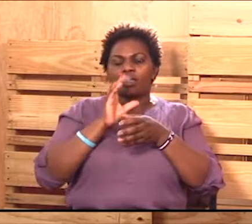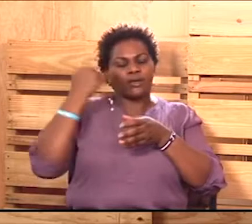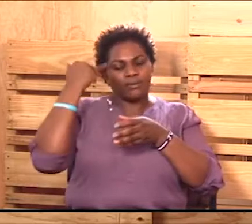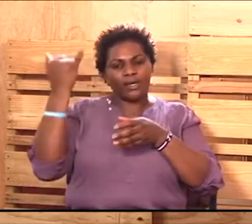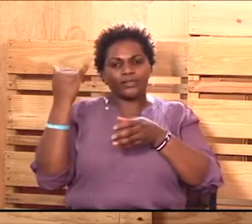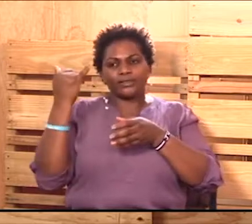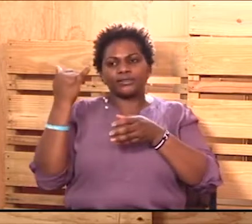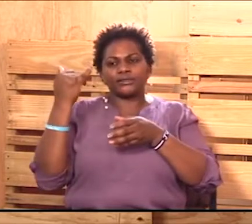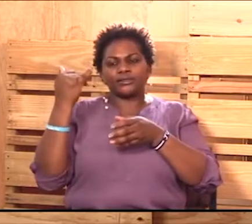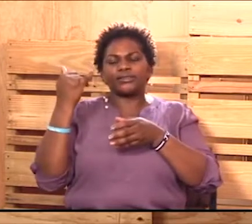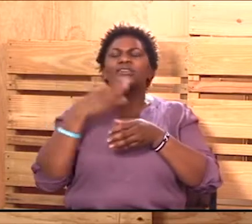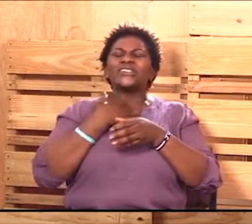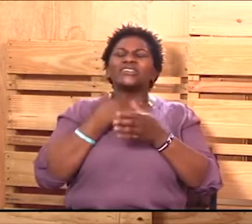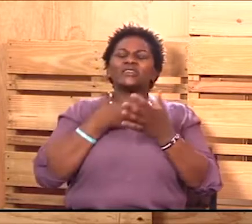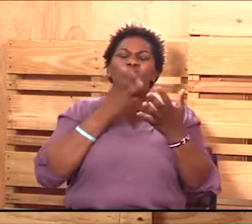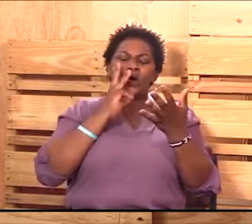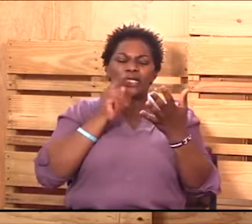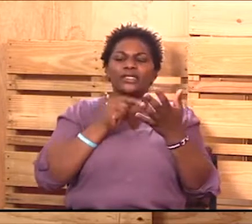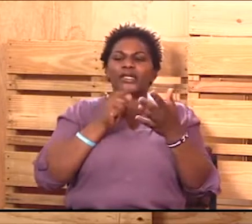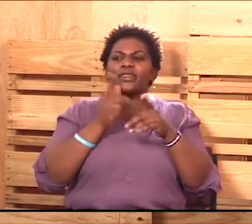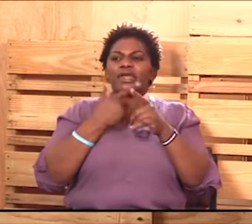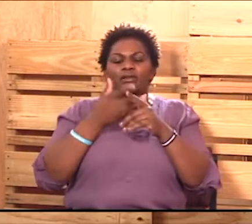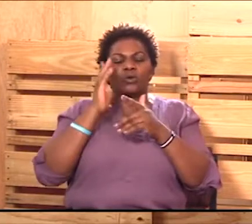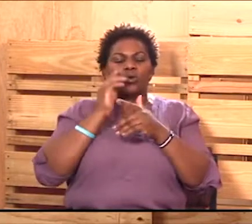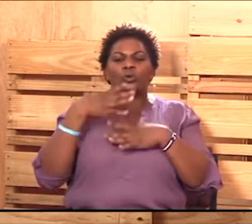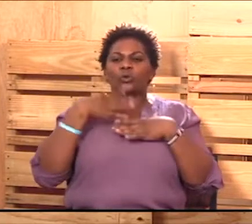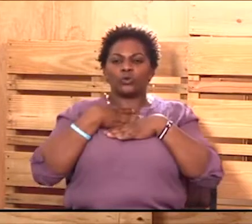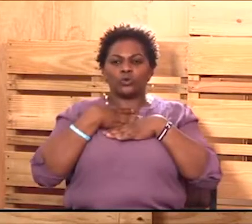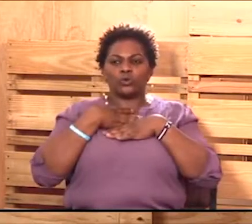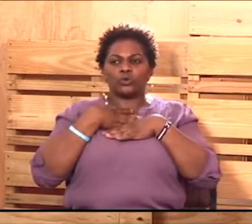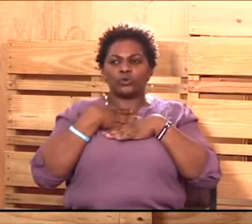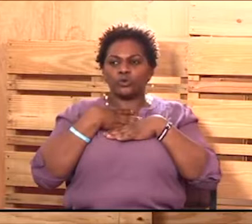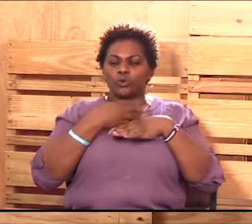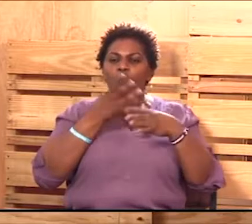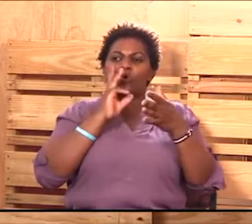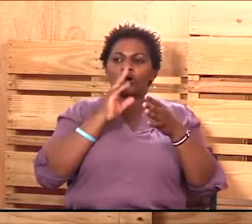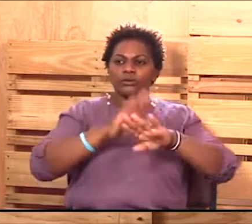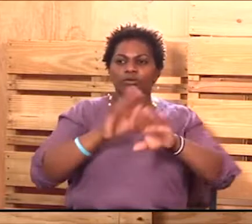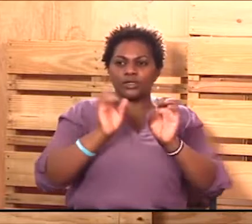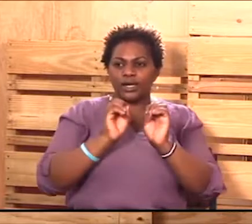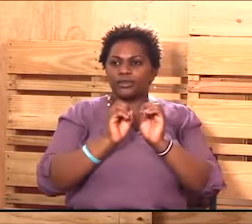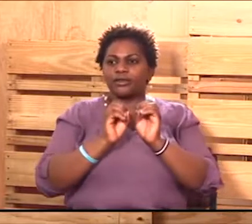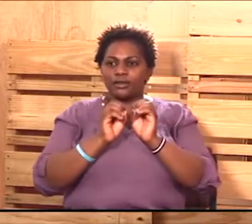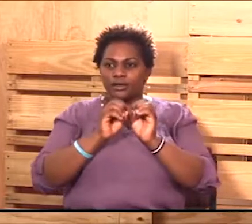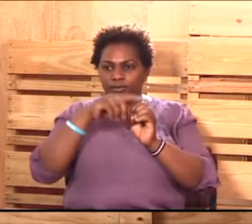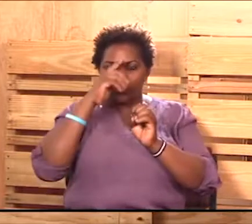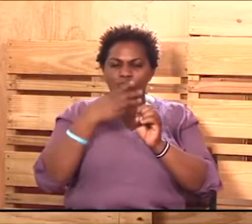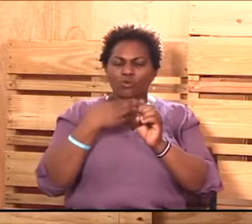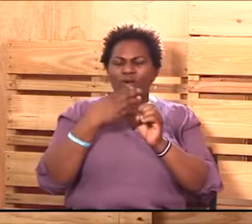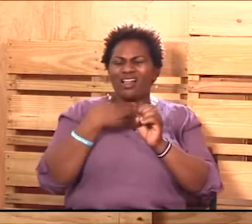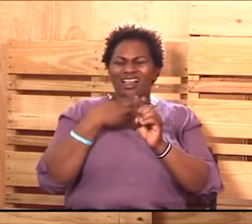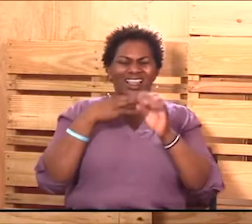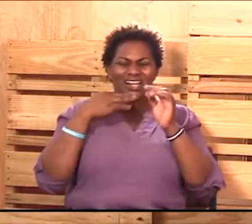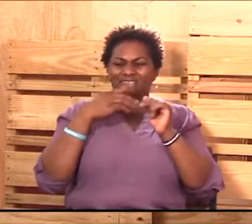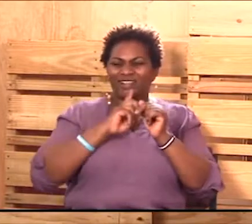frustration that comes. You are longing for this water, and then you realize, it is not good because it's bitter.